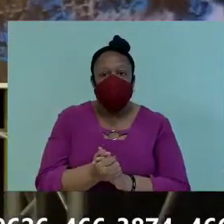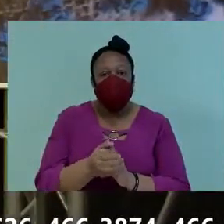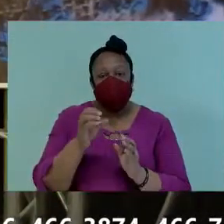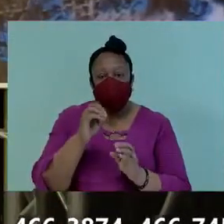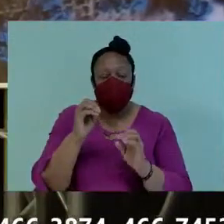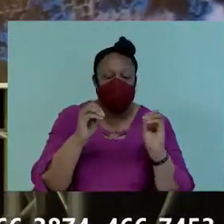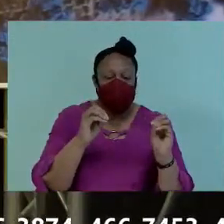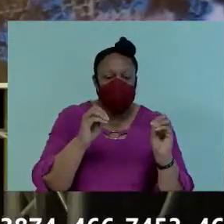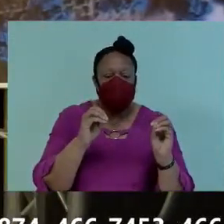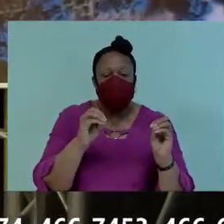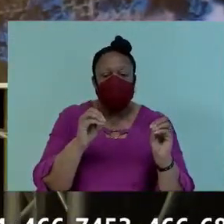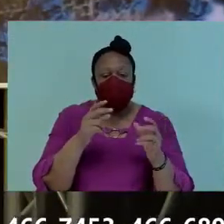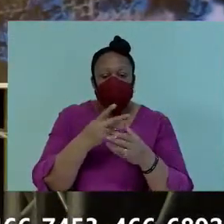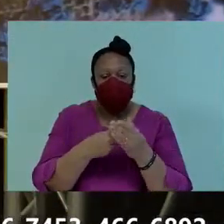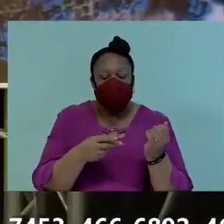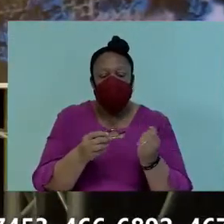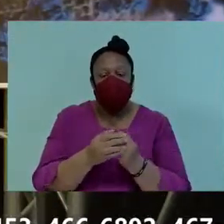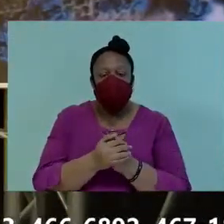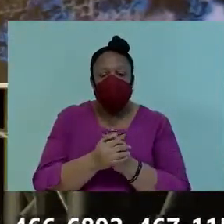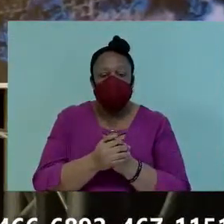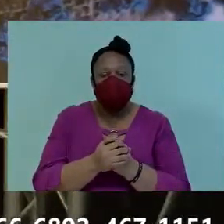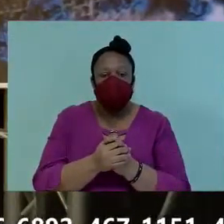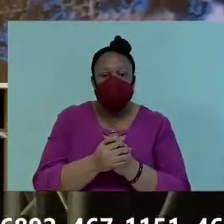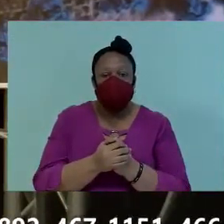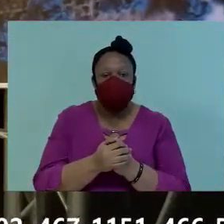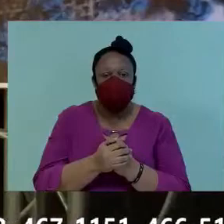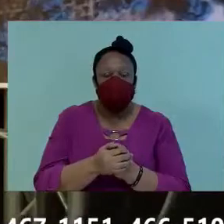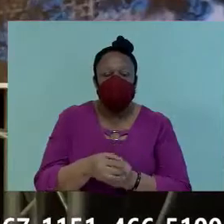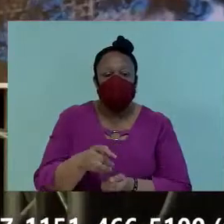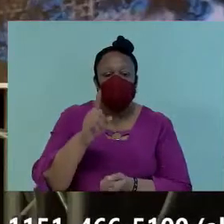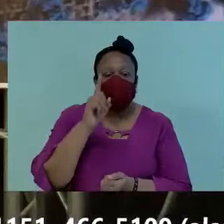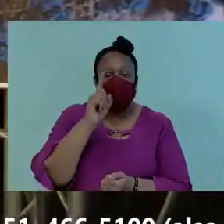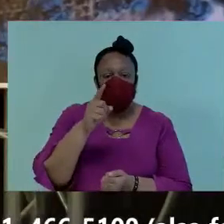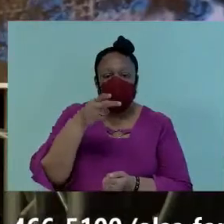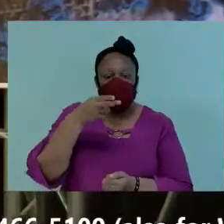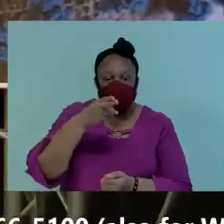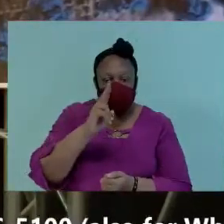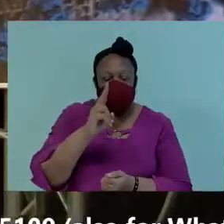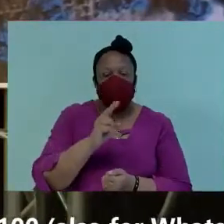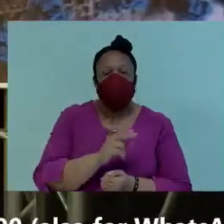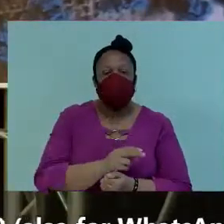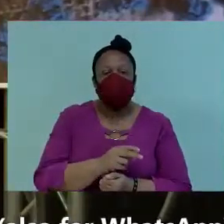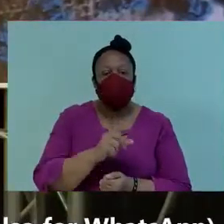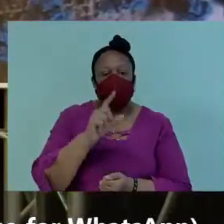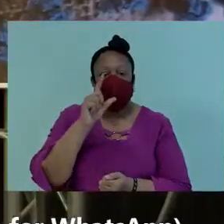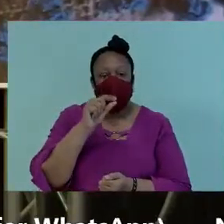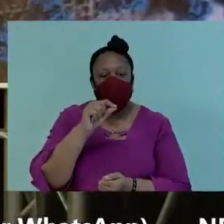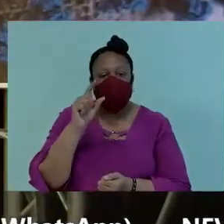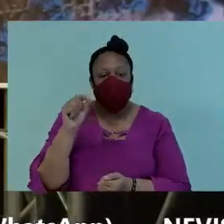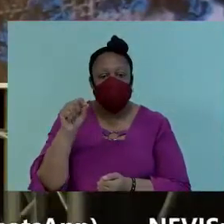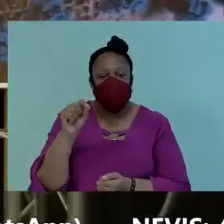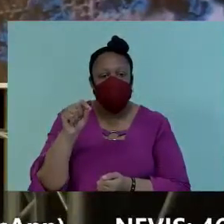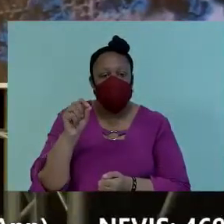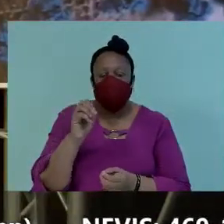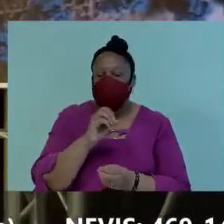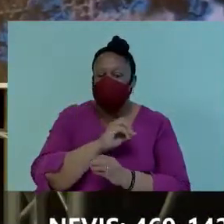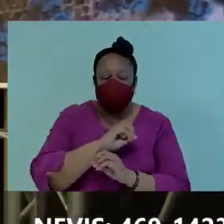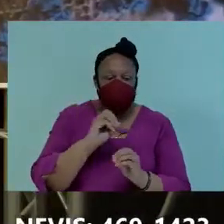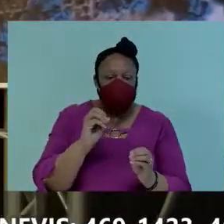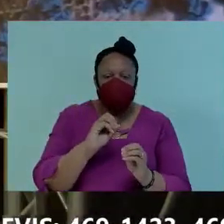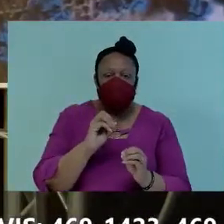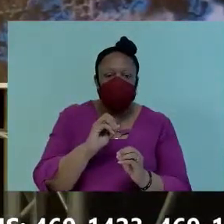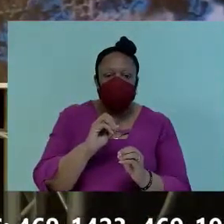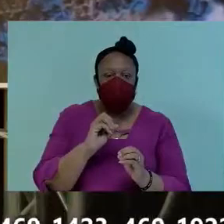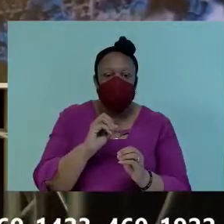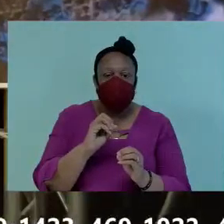year. There was 1 non-fatal shooting in 2021. There was none this year.